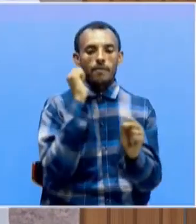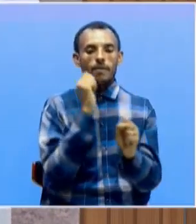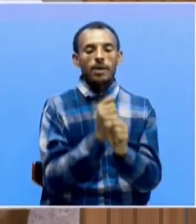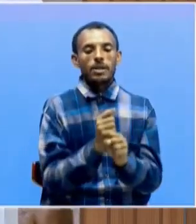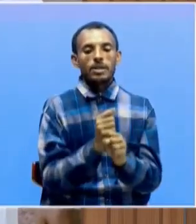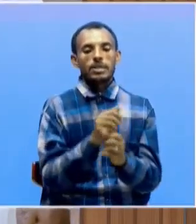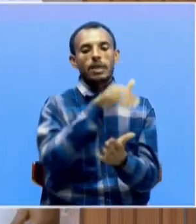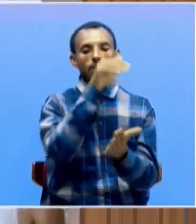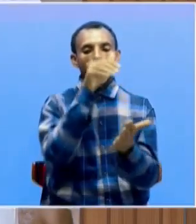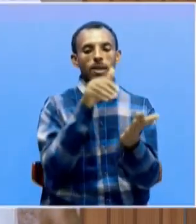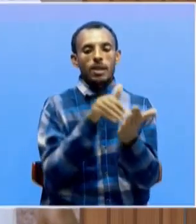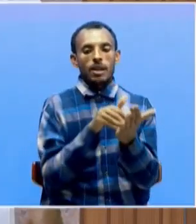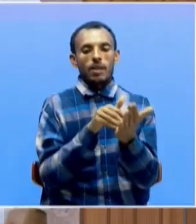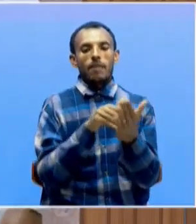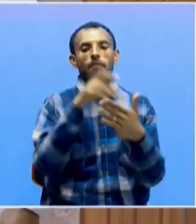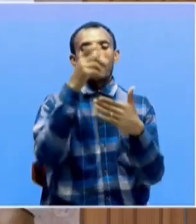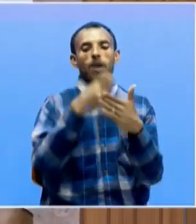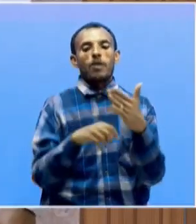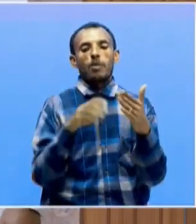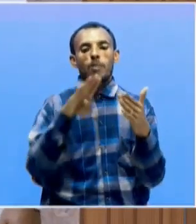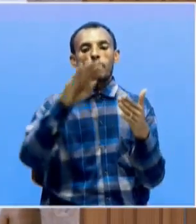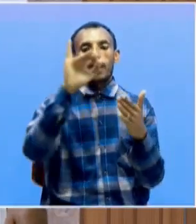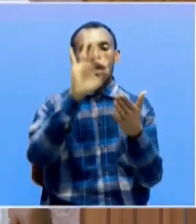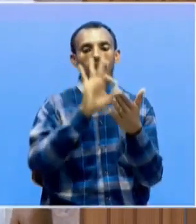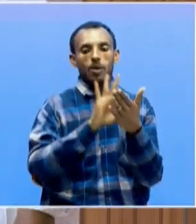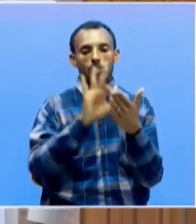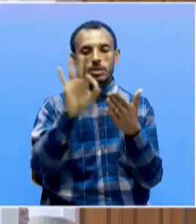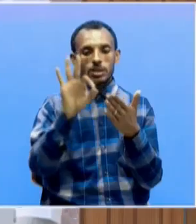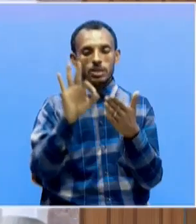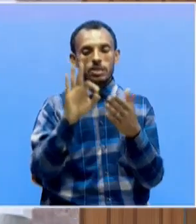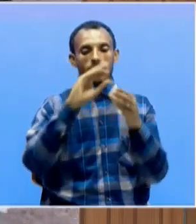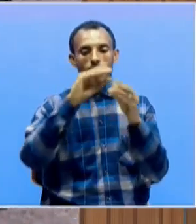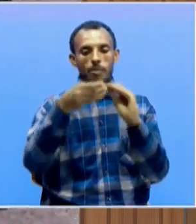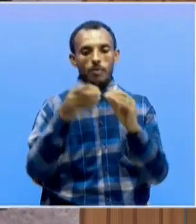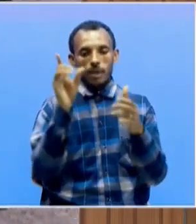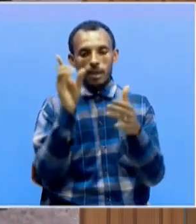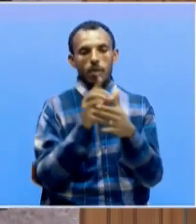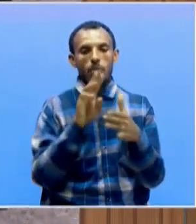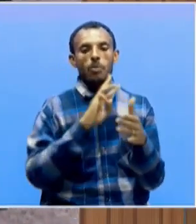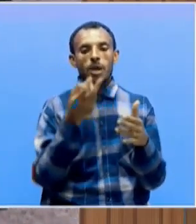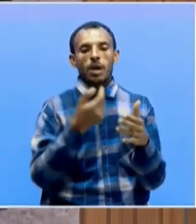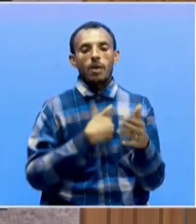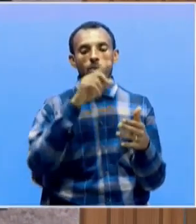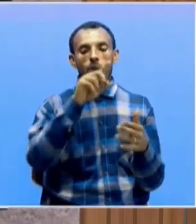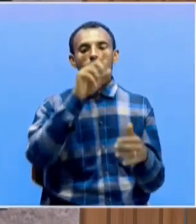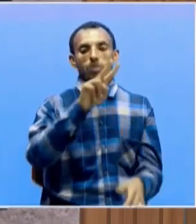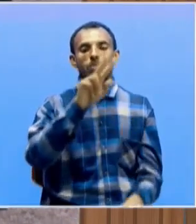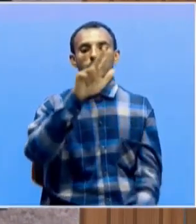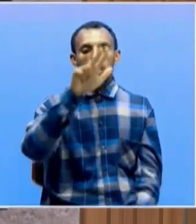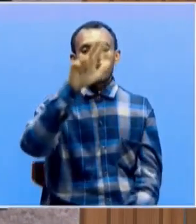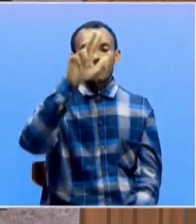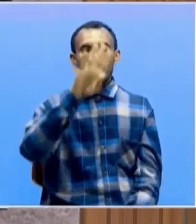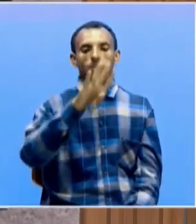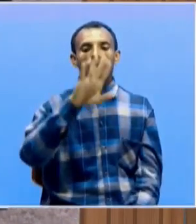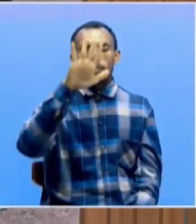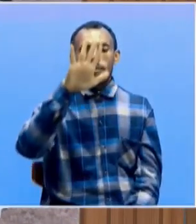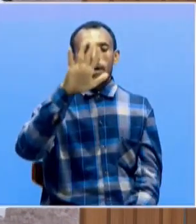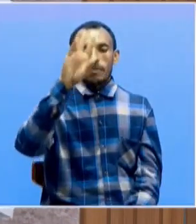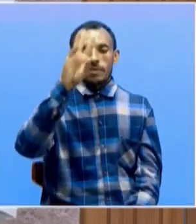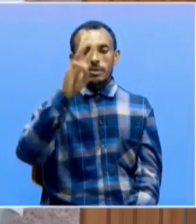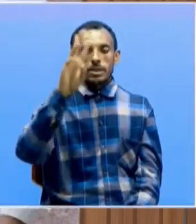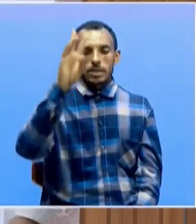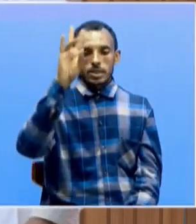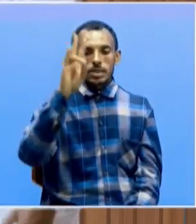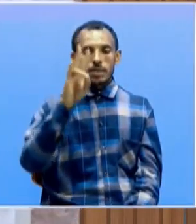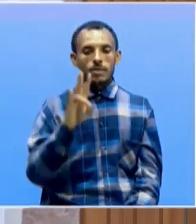value by counting the number of data here. We have 1, 2, 3, 4, 5, 6,